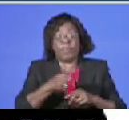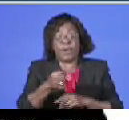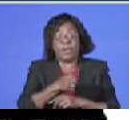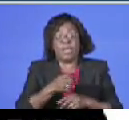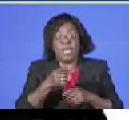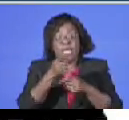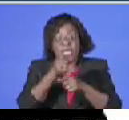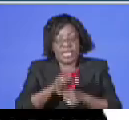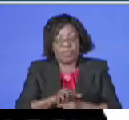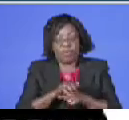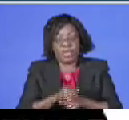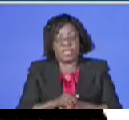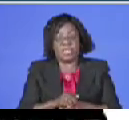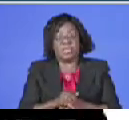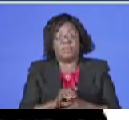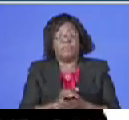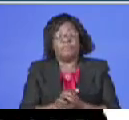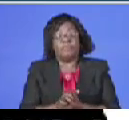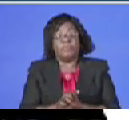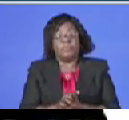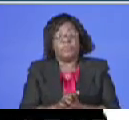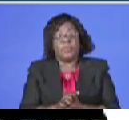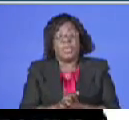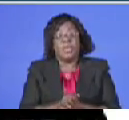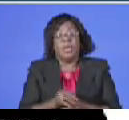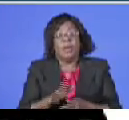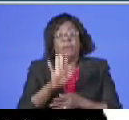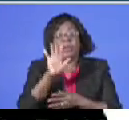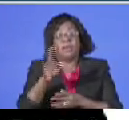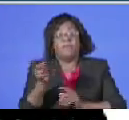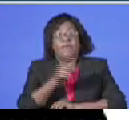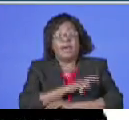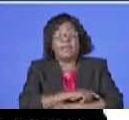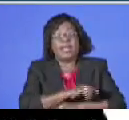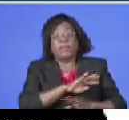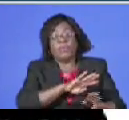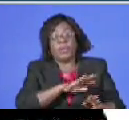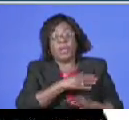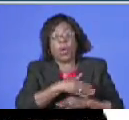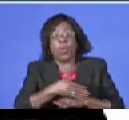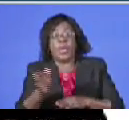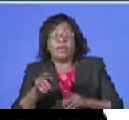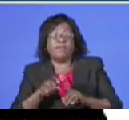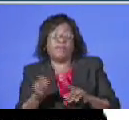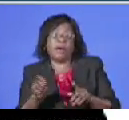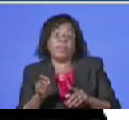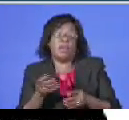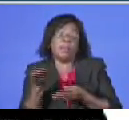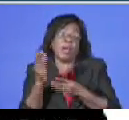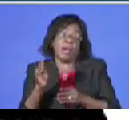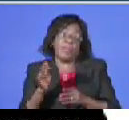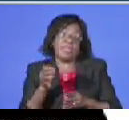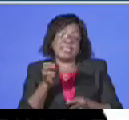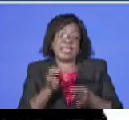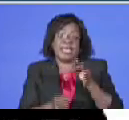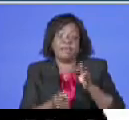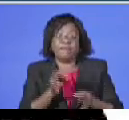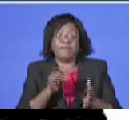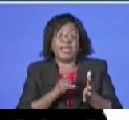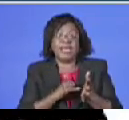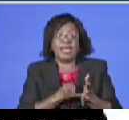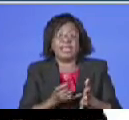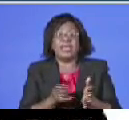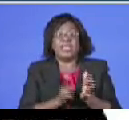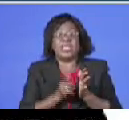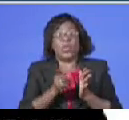about 80 and 90% chance of that happening. But in the 5-day period, that would put it well to the north and east of the Bahamas. But whether it develops